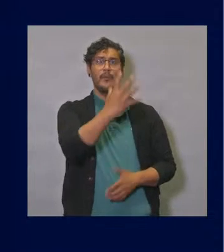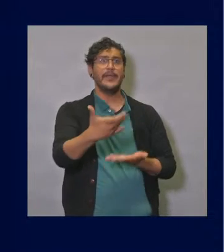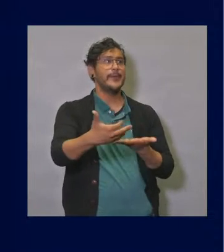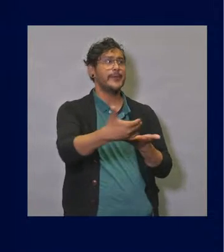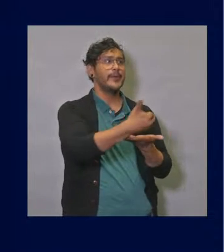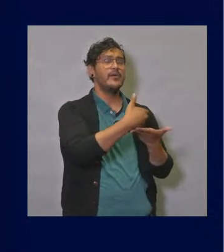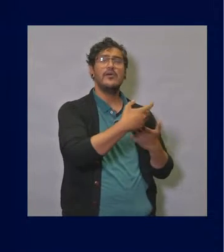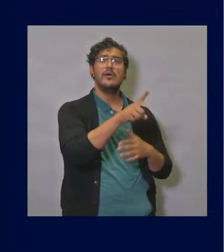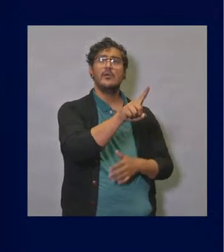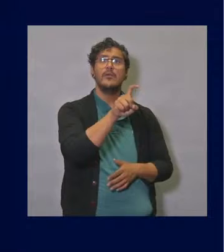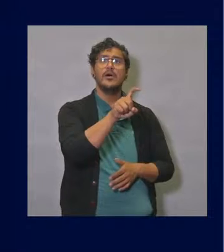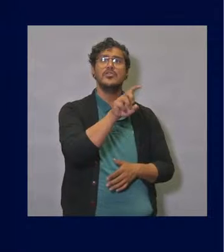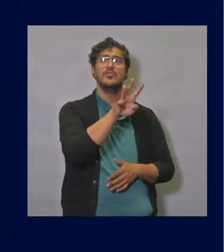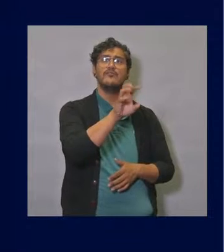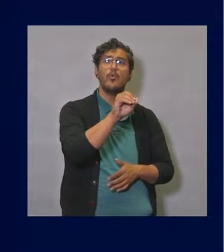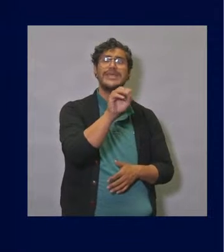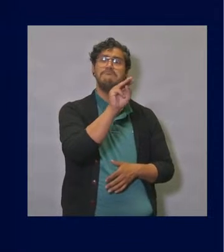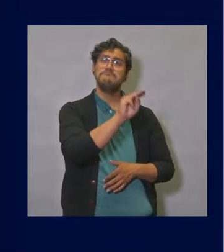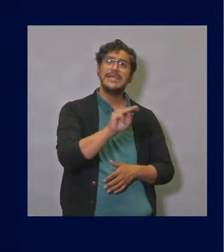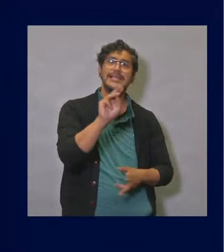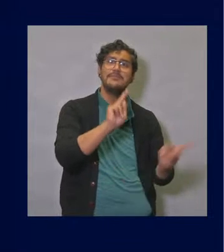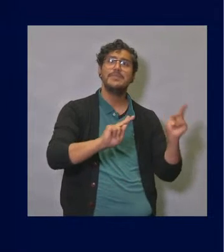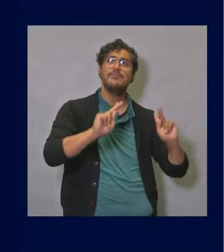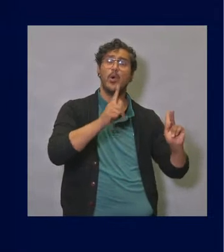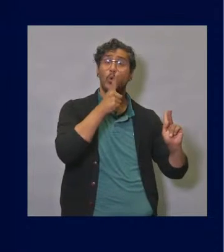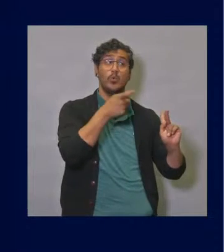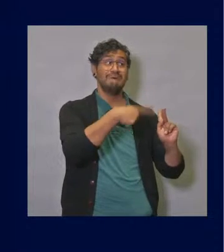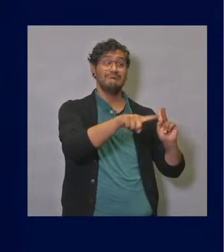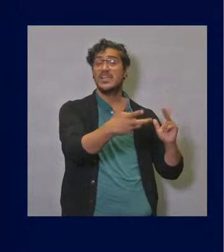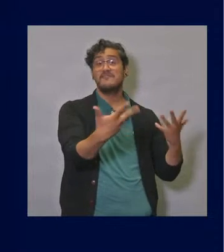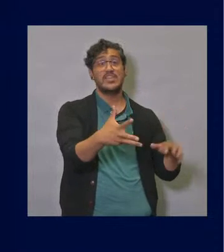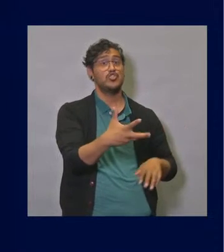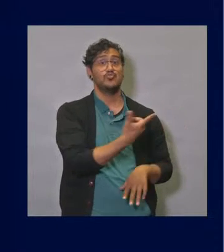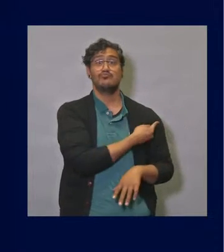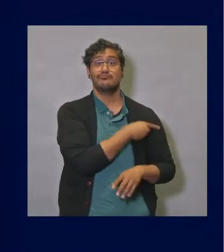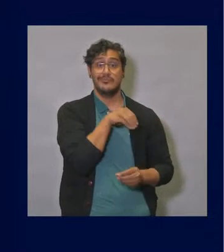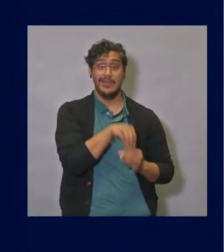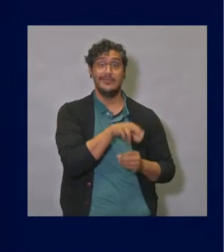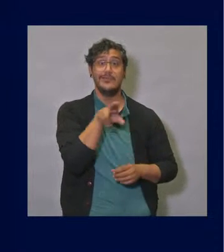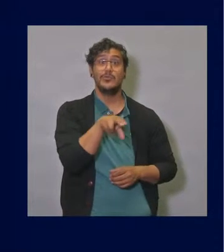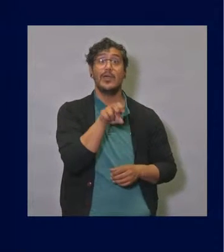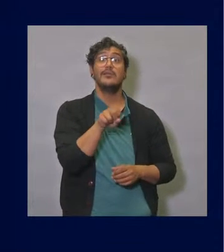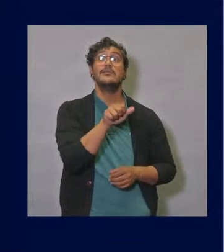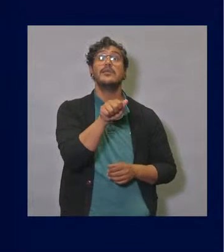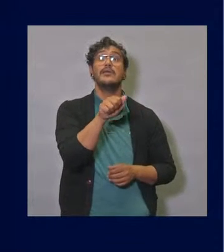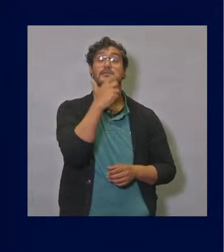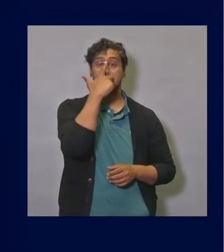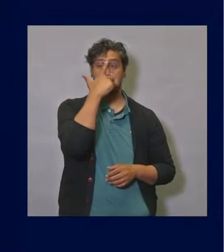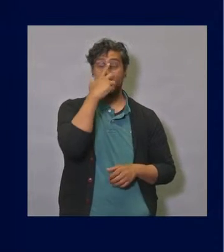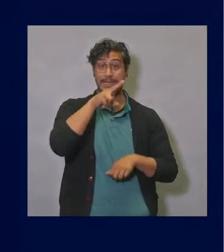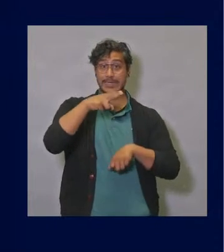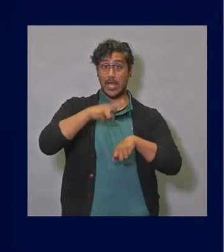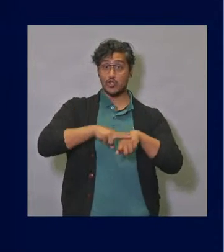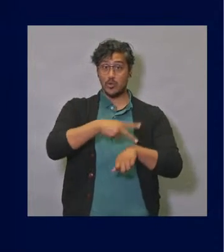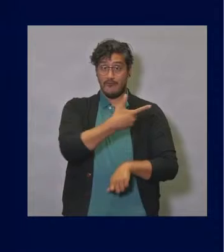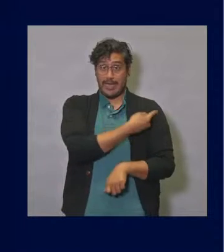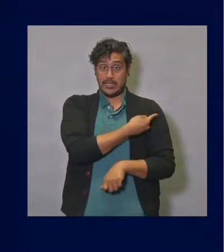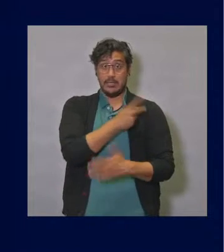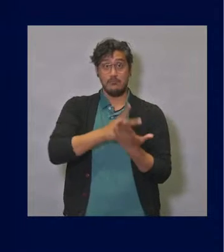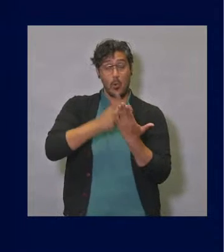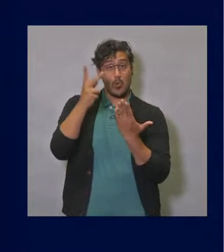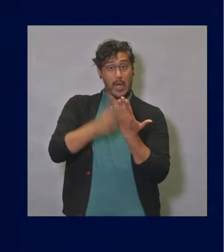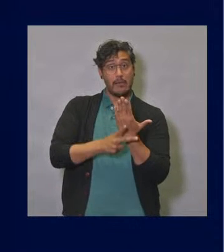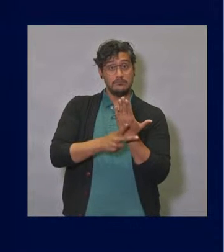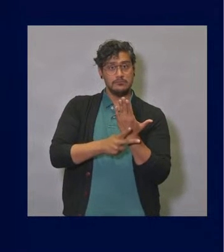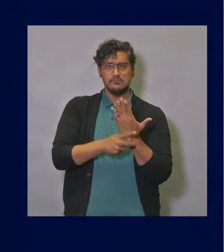nearly 140 million people that are already vaccinated in the United States, and a national vaccine safety program that